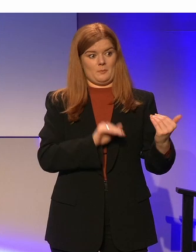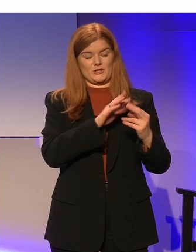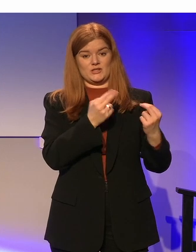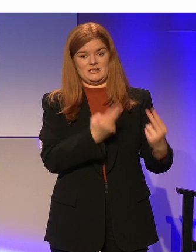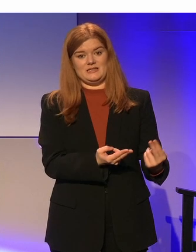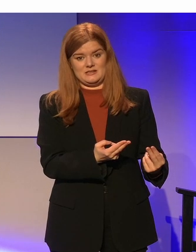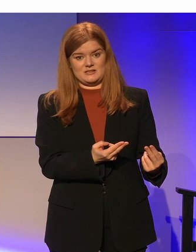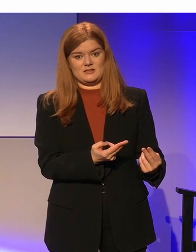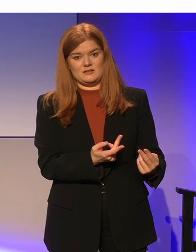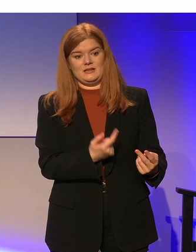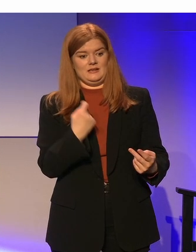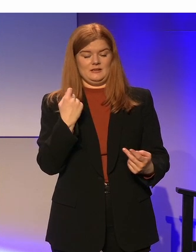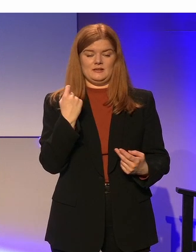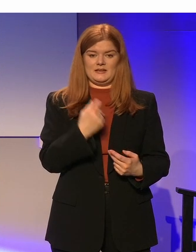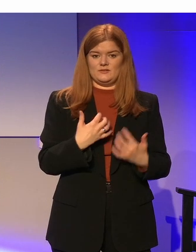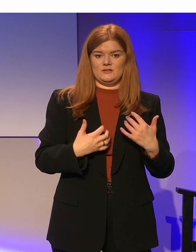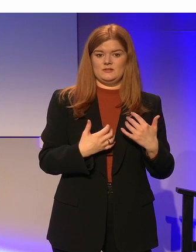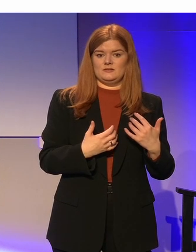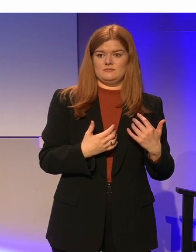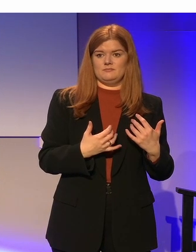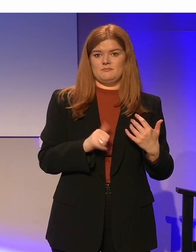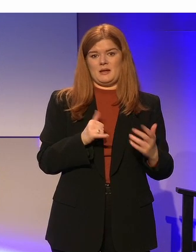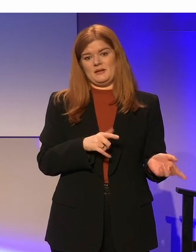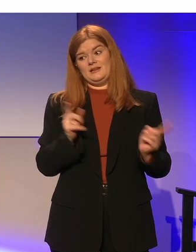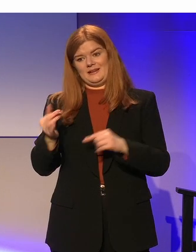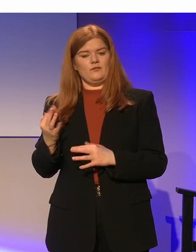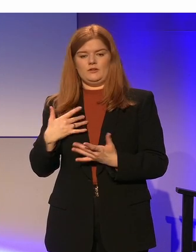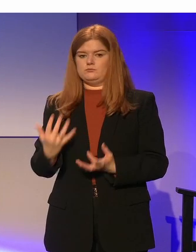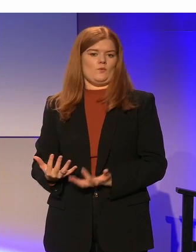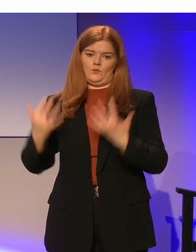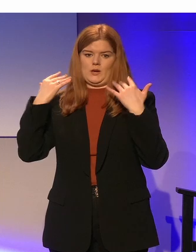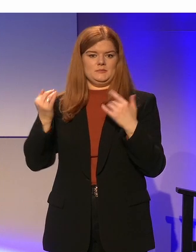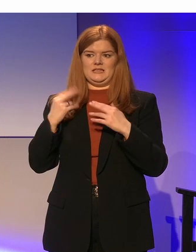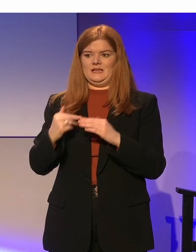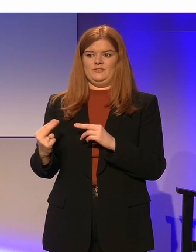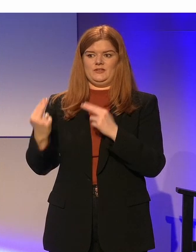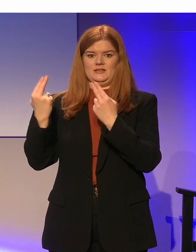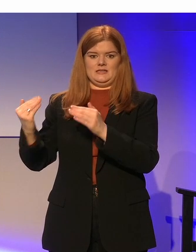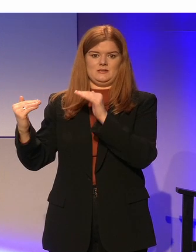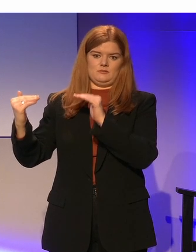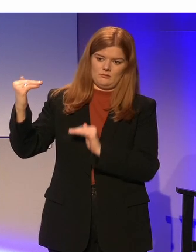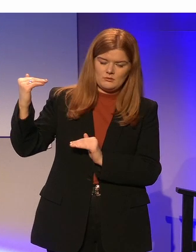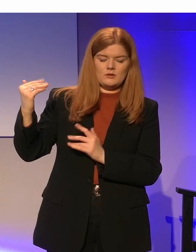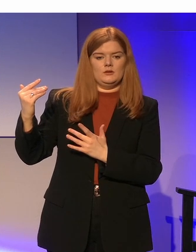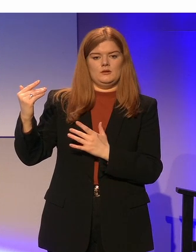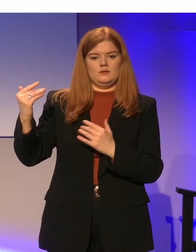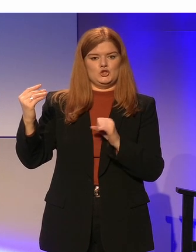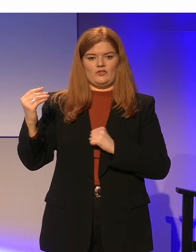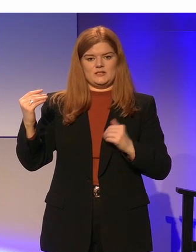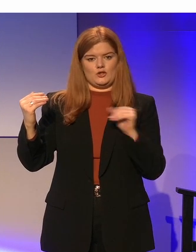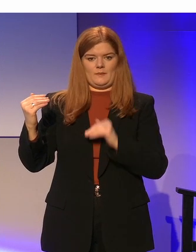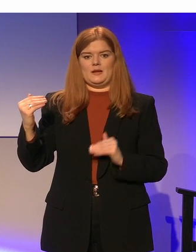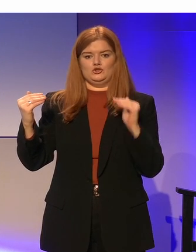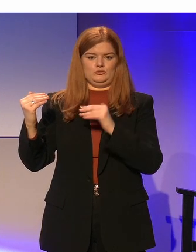NCSE gives to stakeholders, and then that maybe feeling a little bit overwhelmed when the needs continue to rise